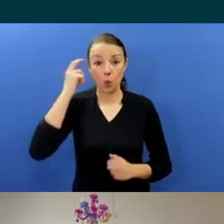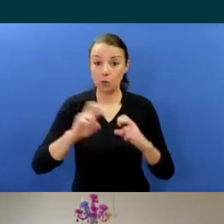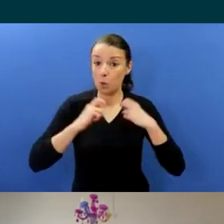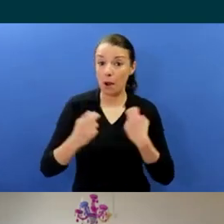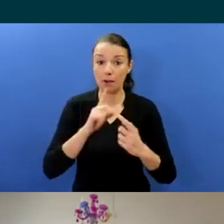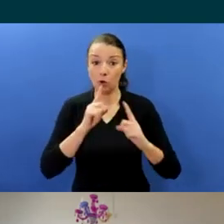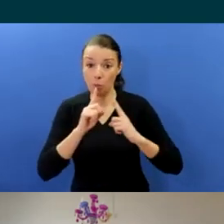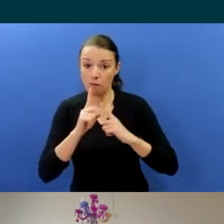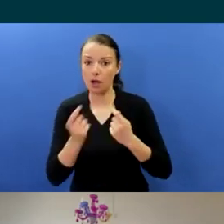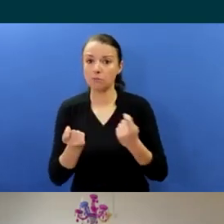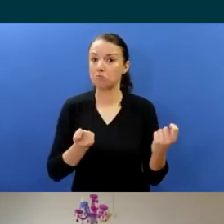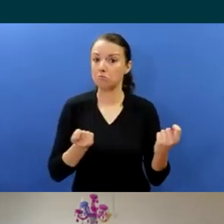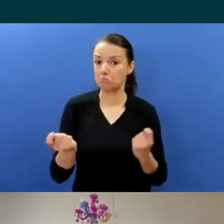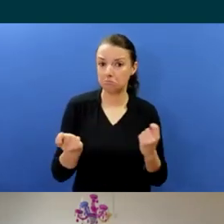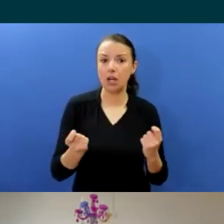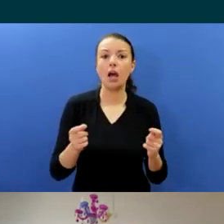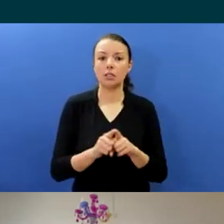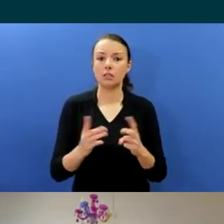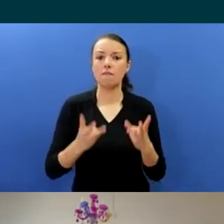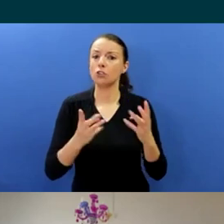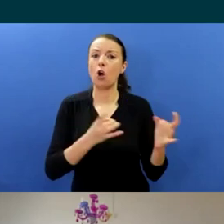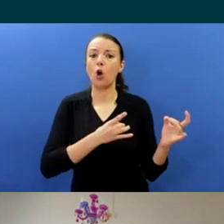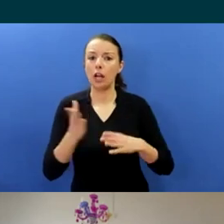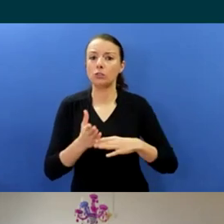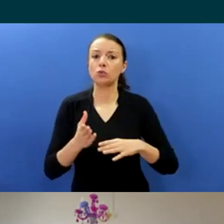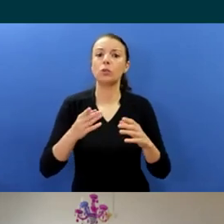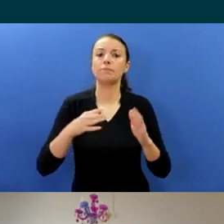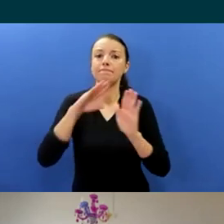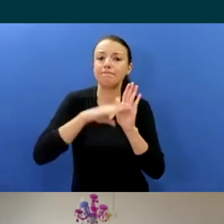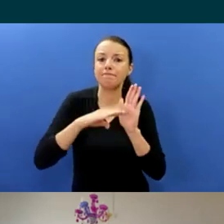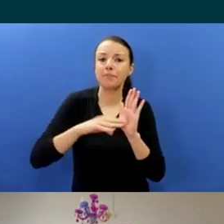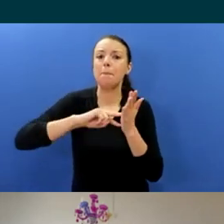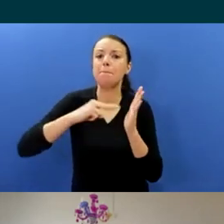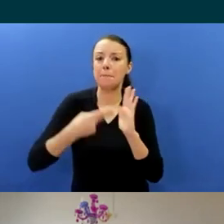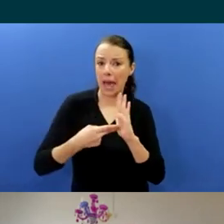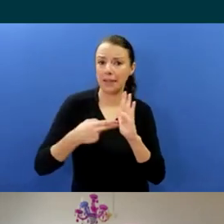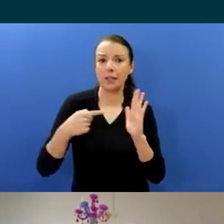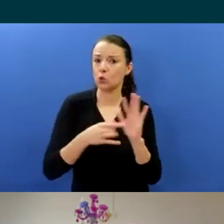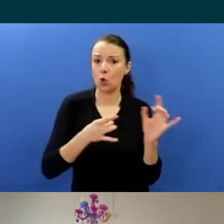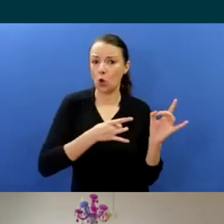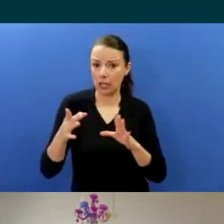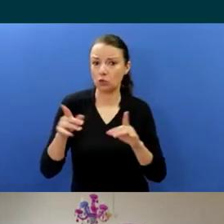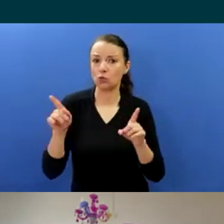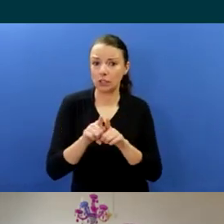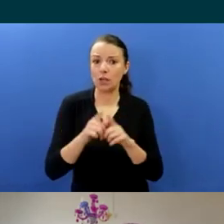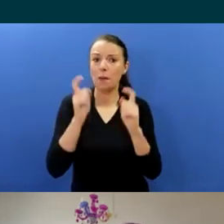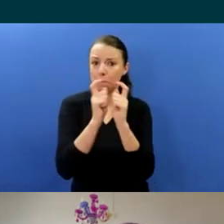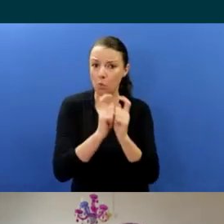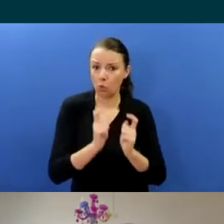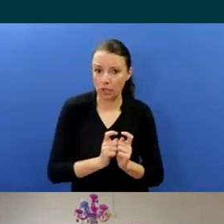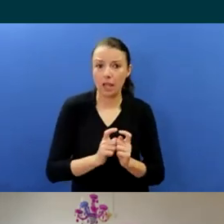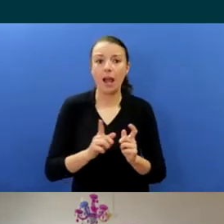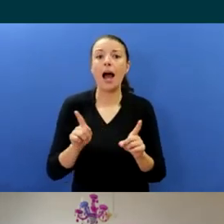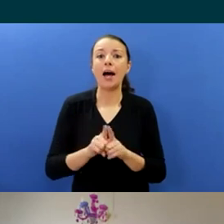key questions to which the citizens will have to answer. For instance, what can we do in our